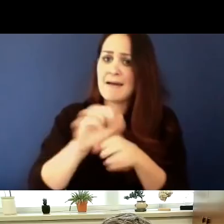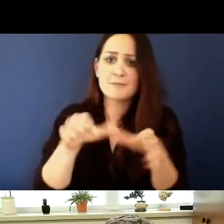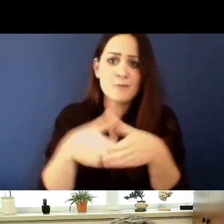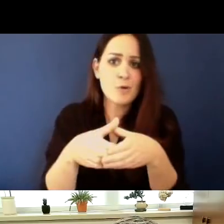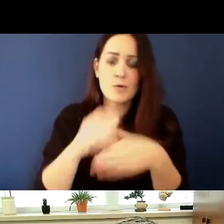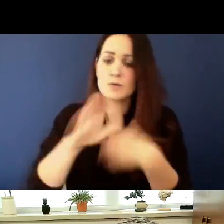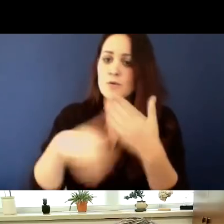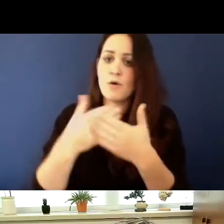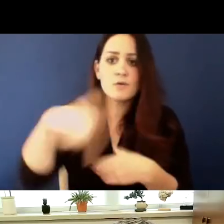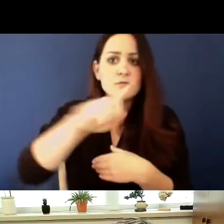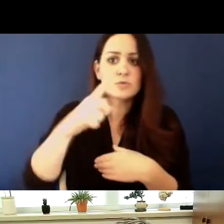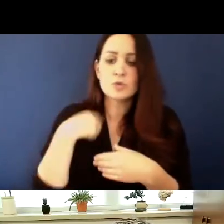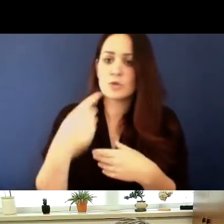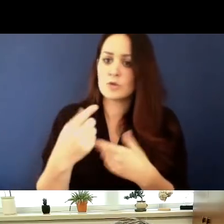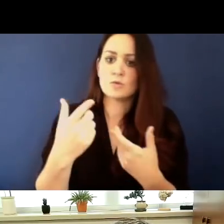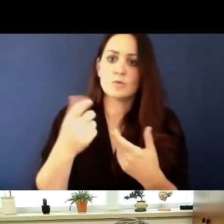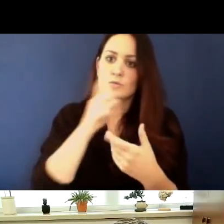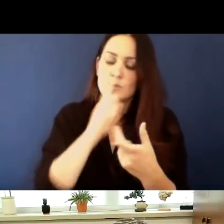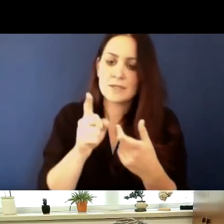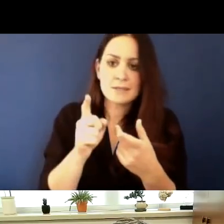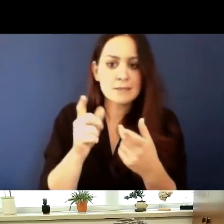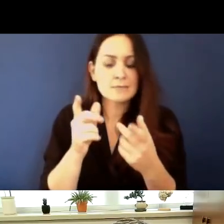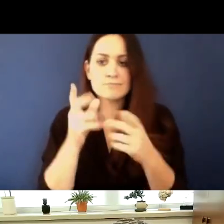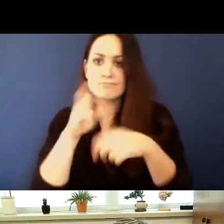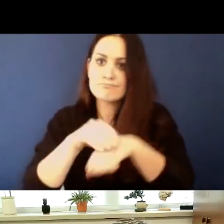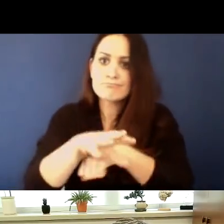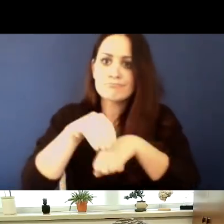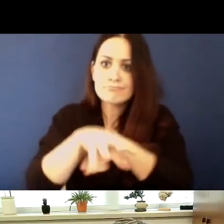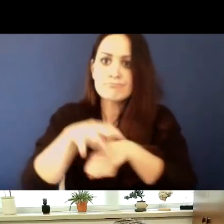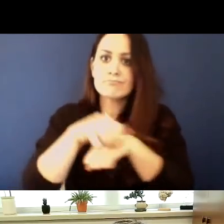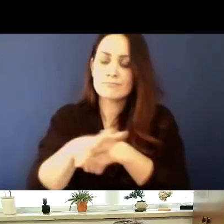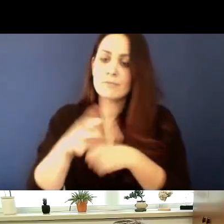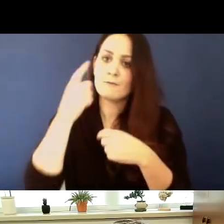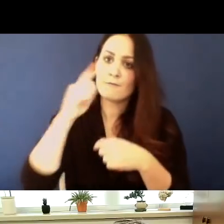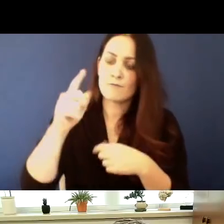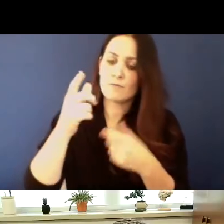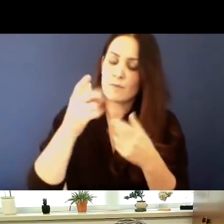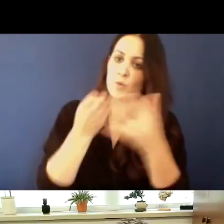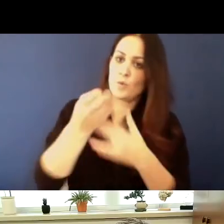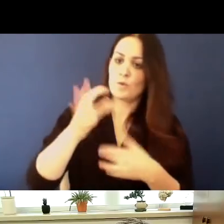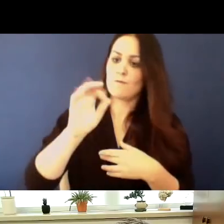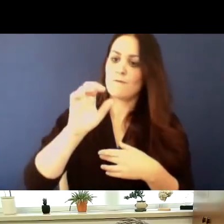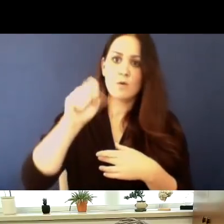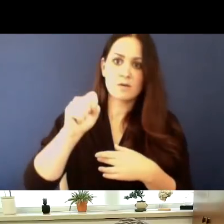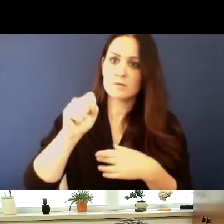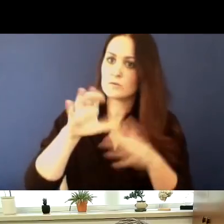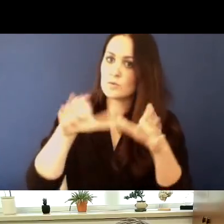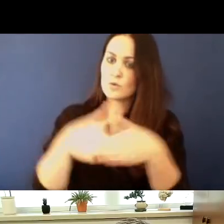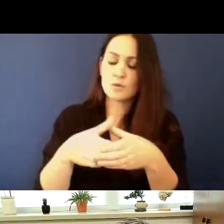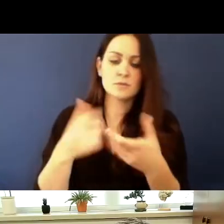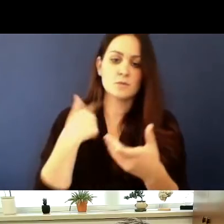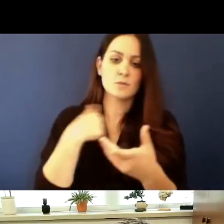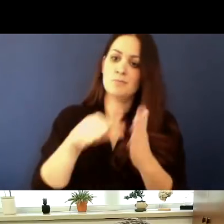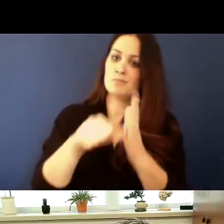through your engagement in the needs assessment and our focus groups. We are impressed with the creativity, flexibility,